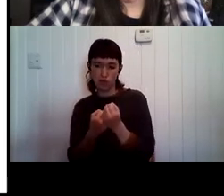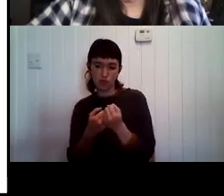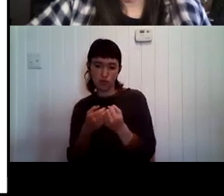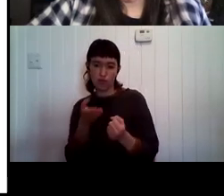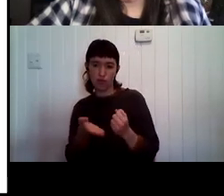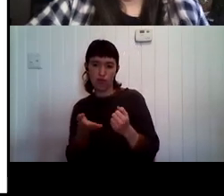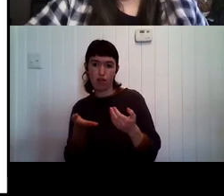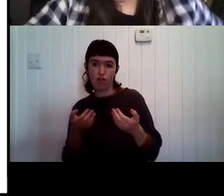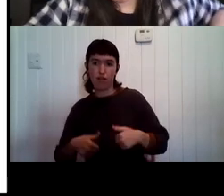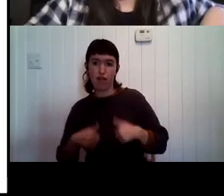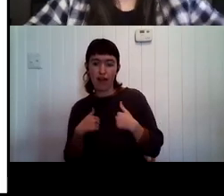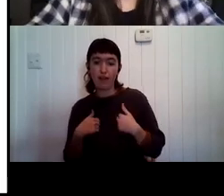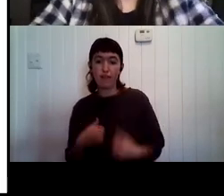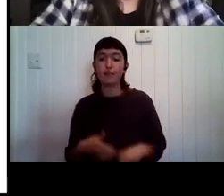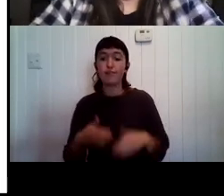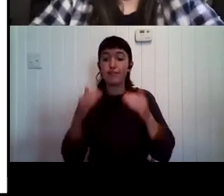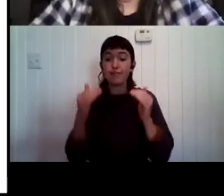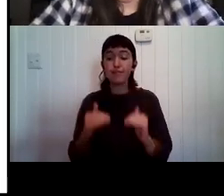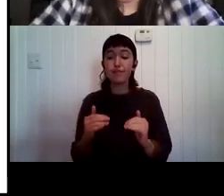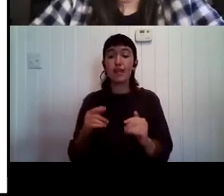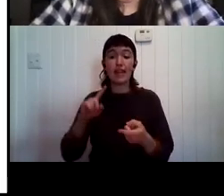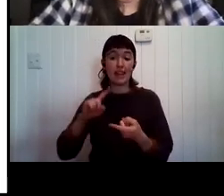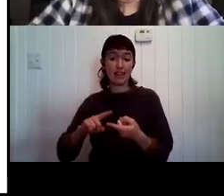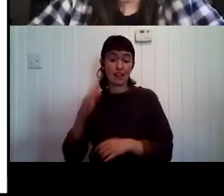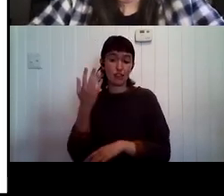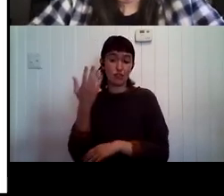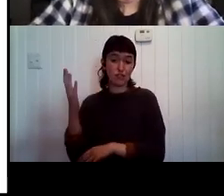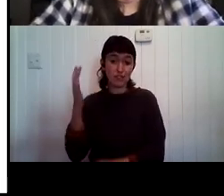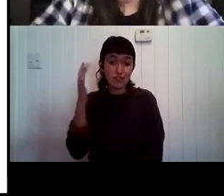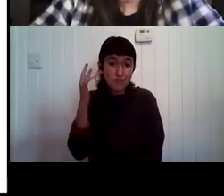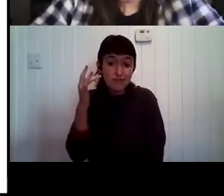less trees. Why? Because birds disperse